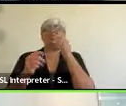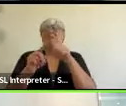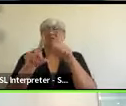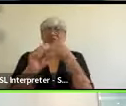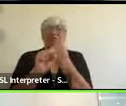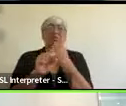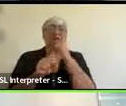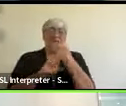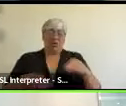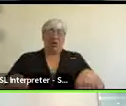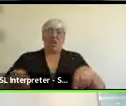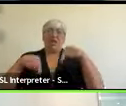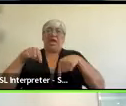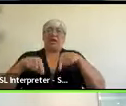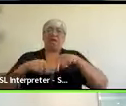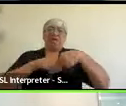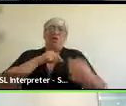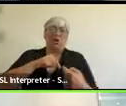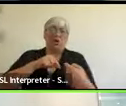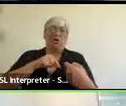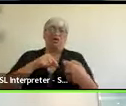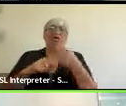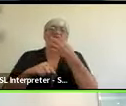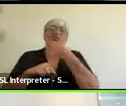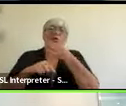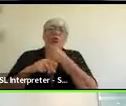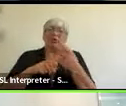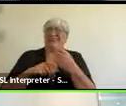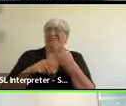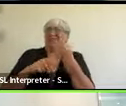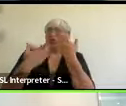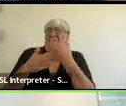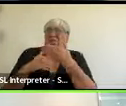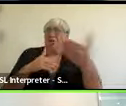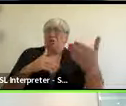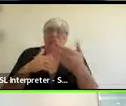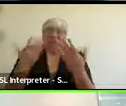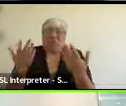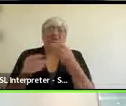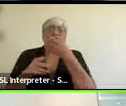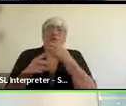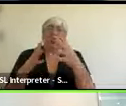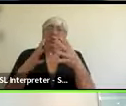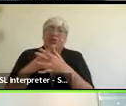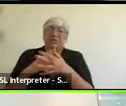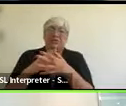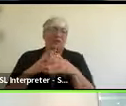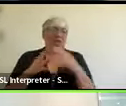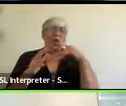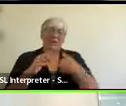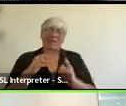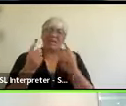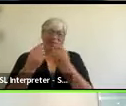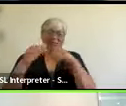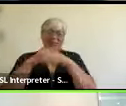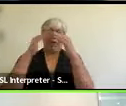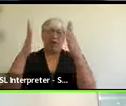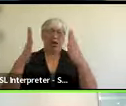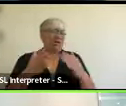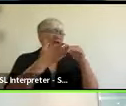their leg and for a few weeks, or I don't know how long it takes to heal, they need things in their property to help